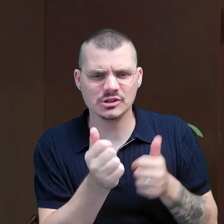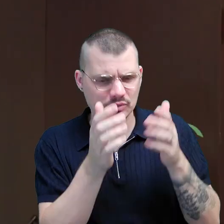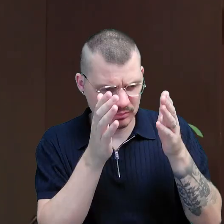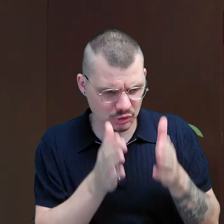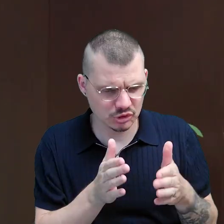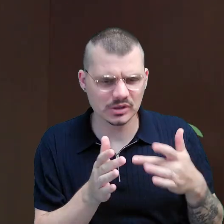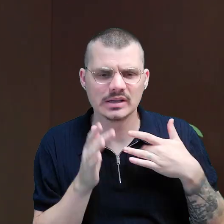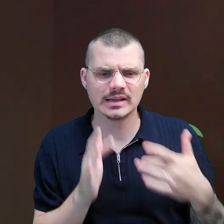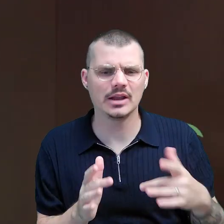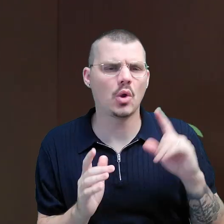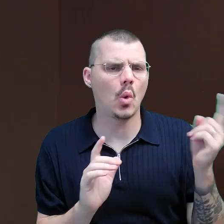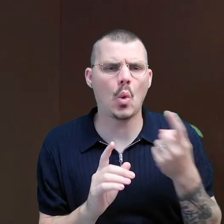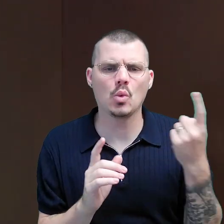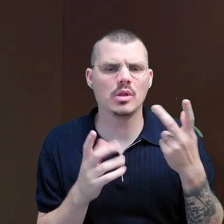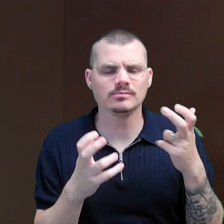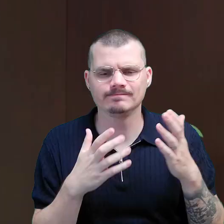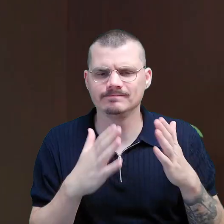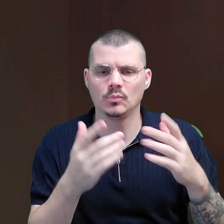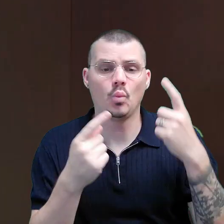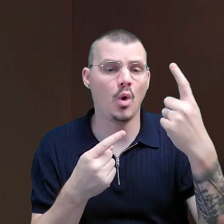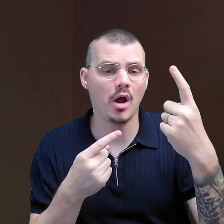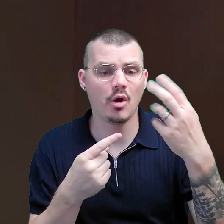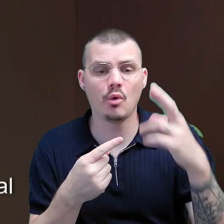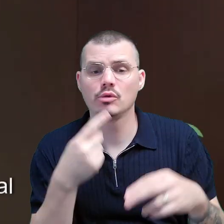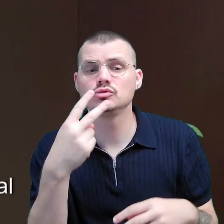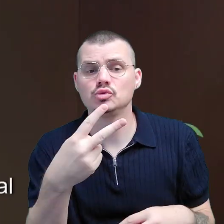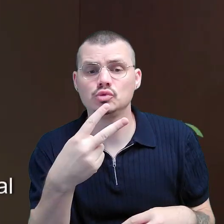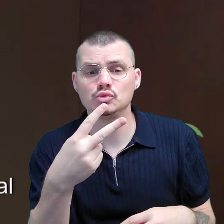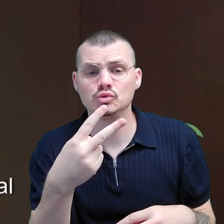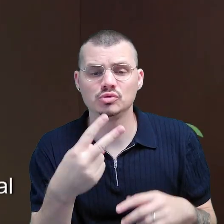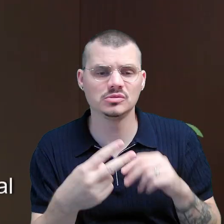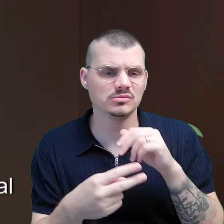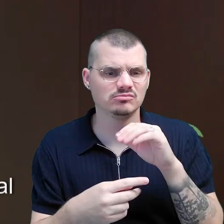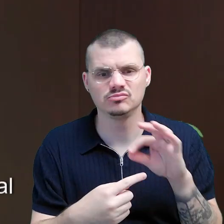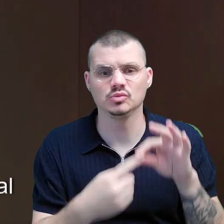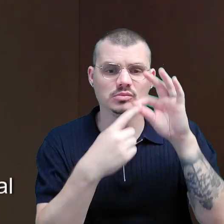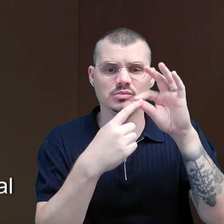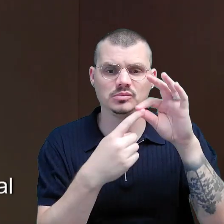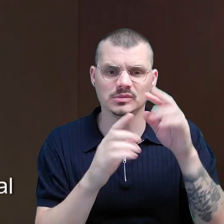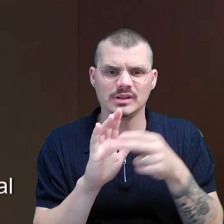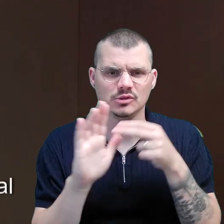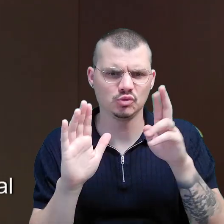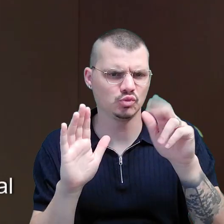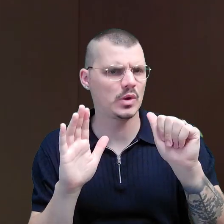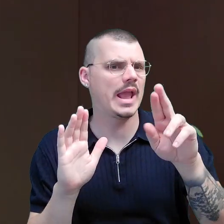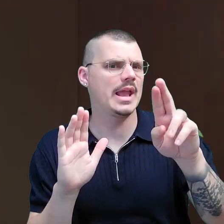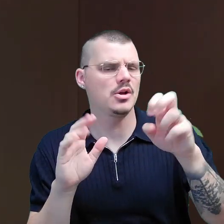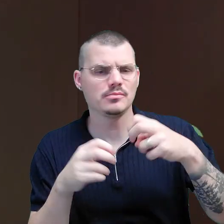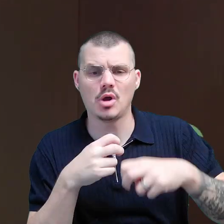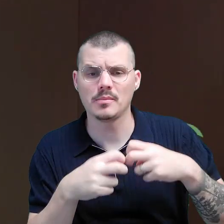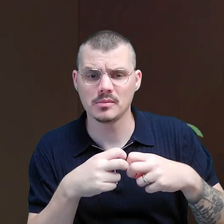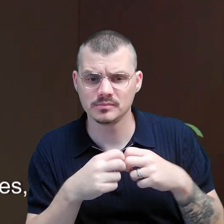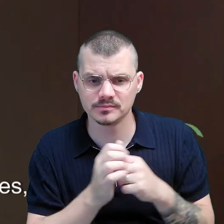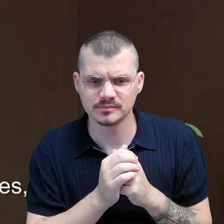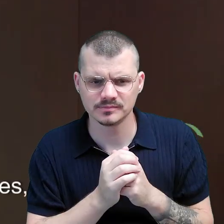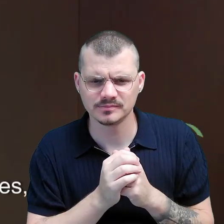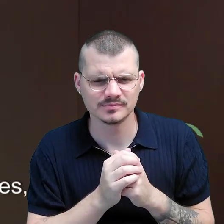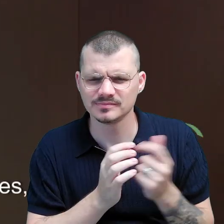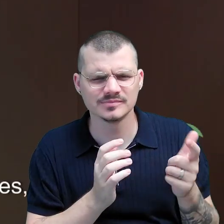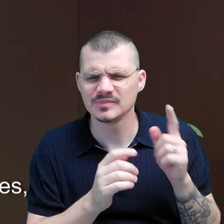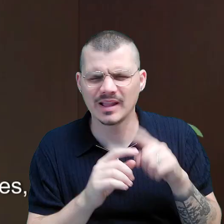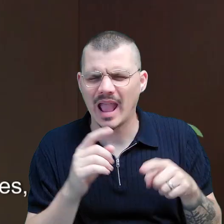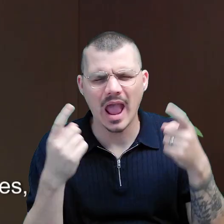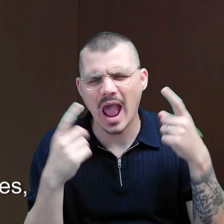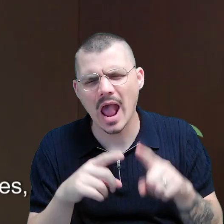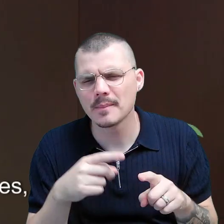only issued one or maybe two unusual conditions, right? Rare medical problems. They don't occur